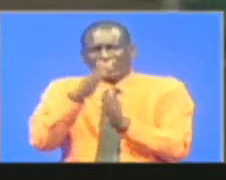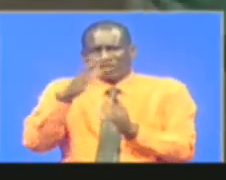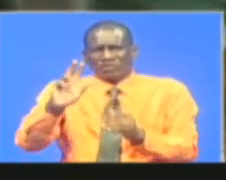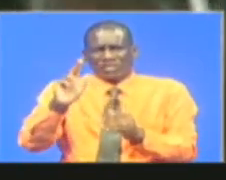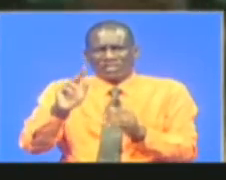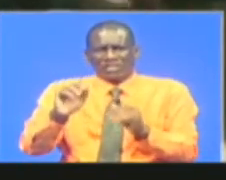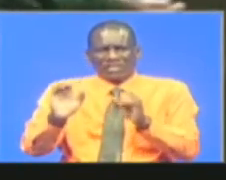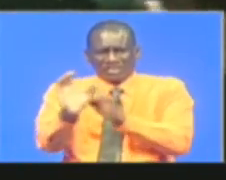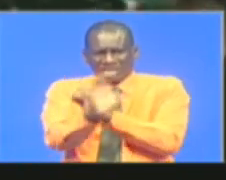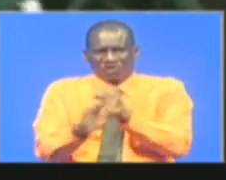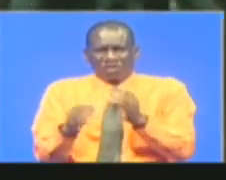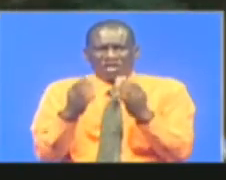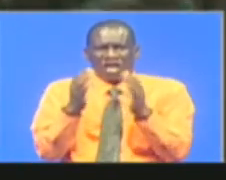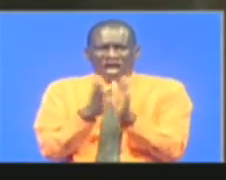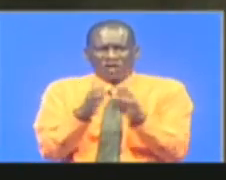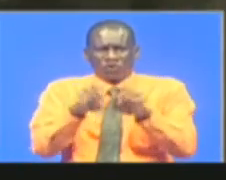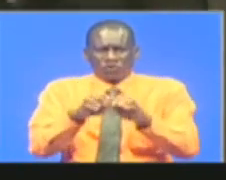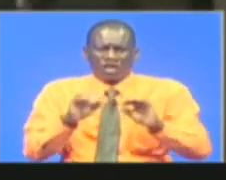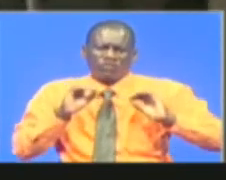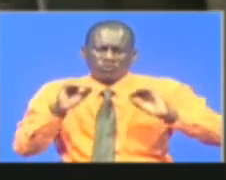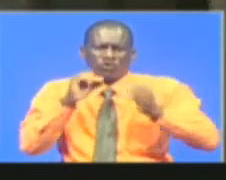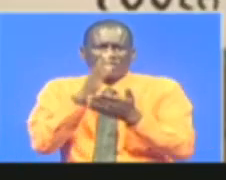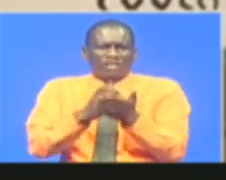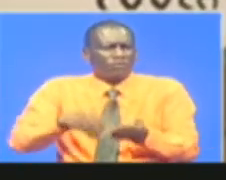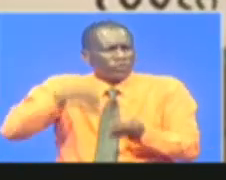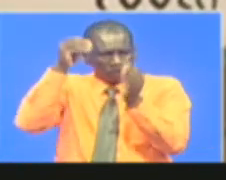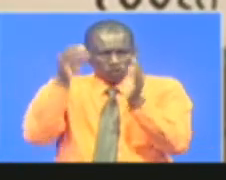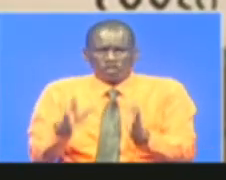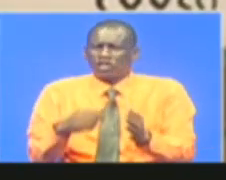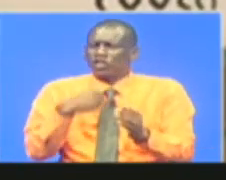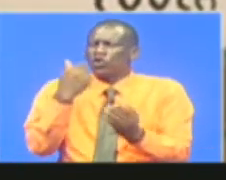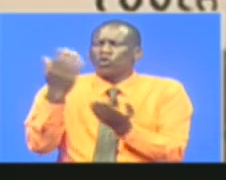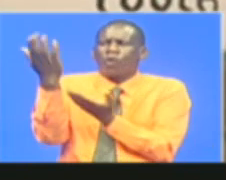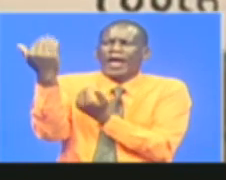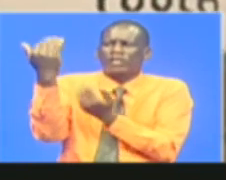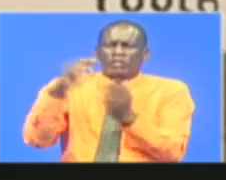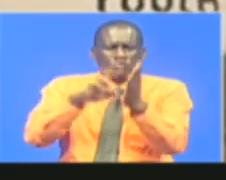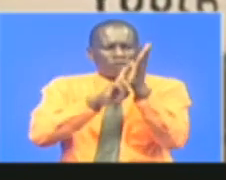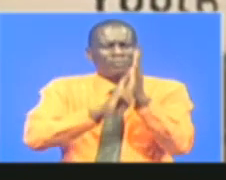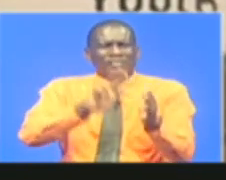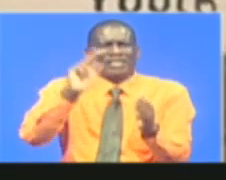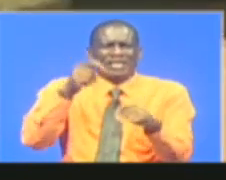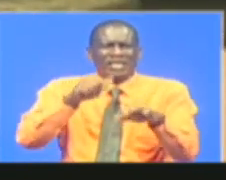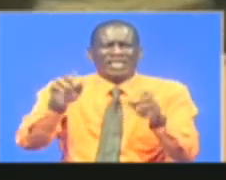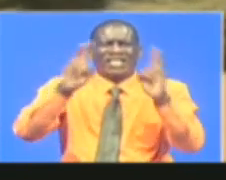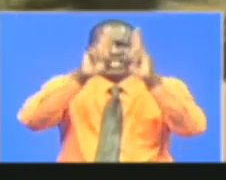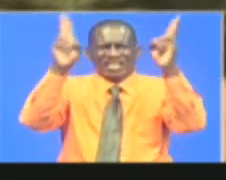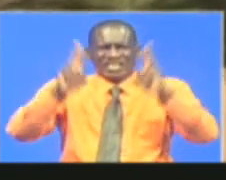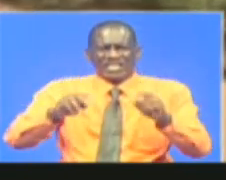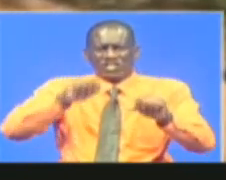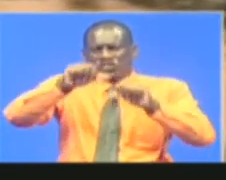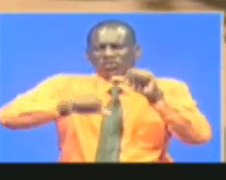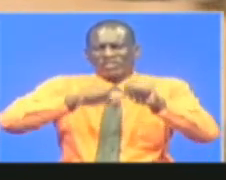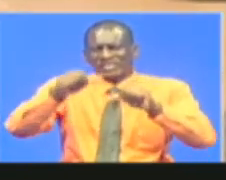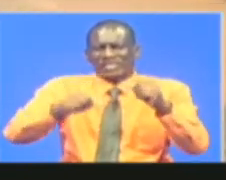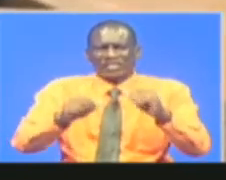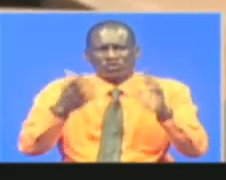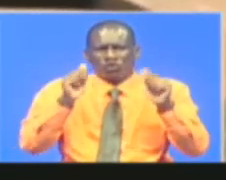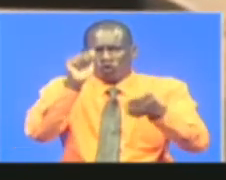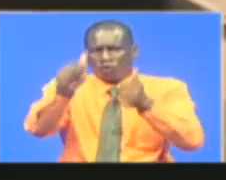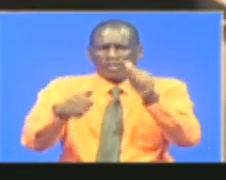win has nudged some of his students on, who are expected to represent Kenya at the International Science Fair in